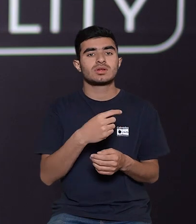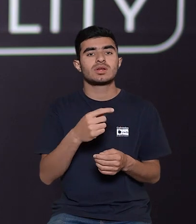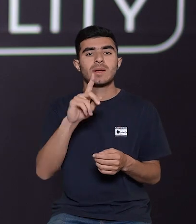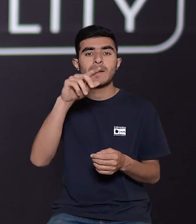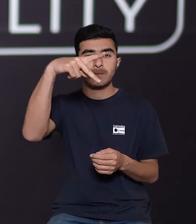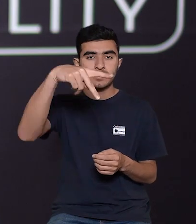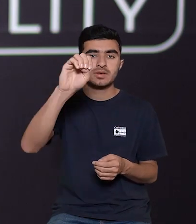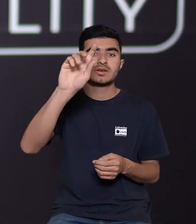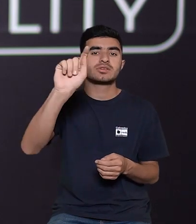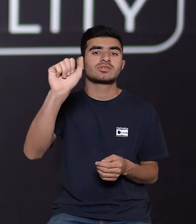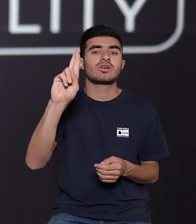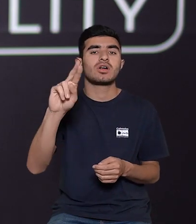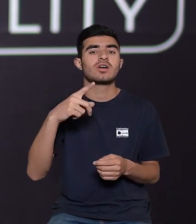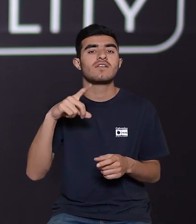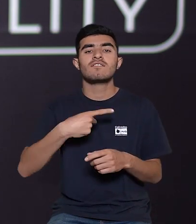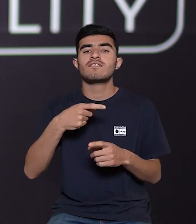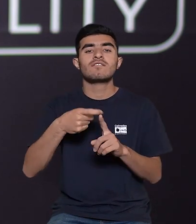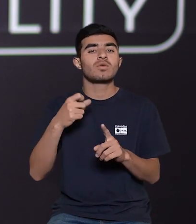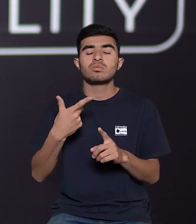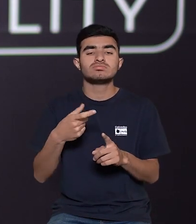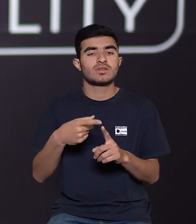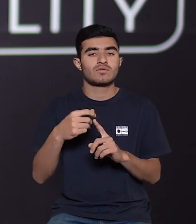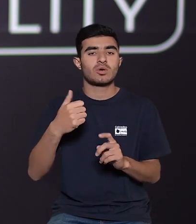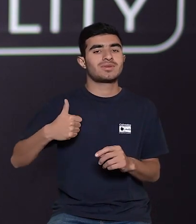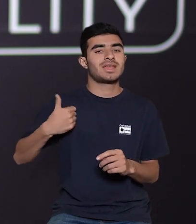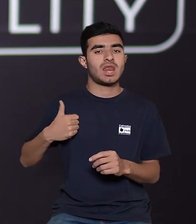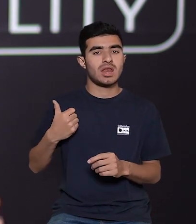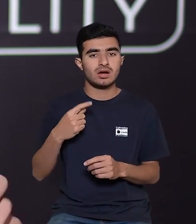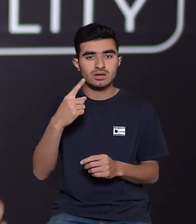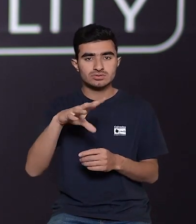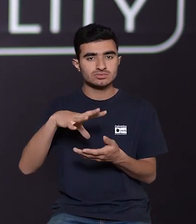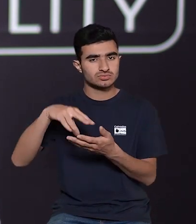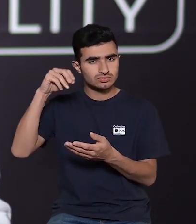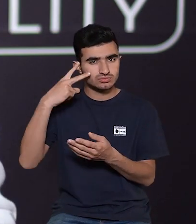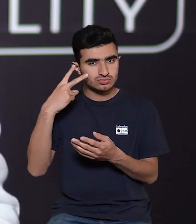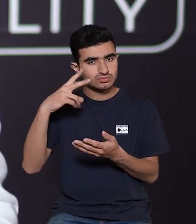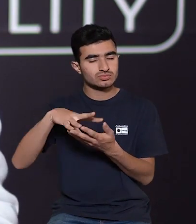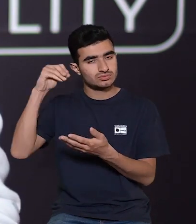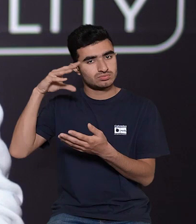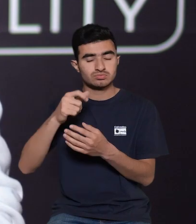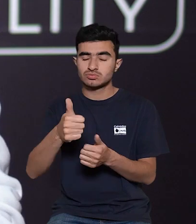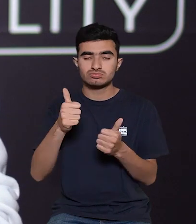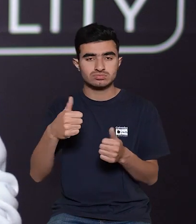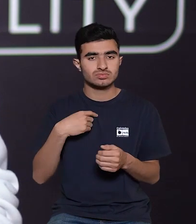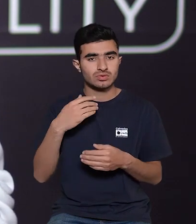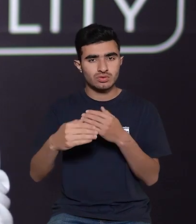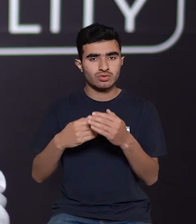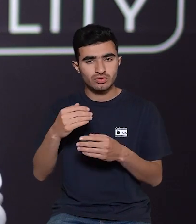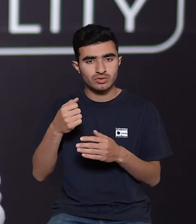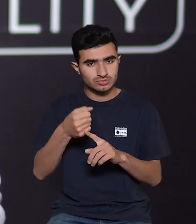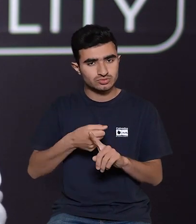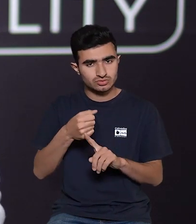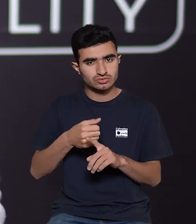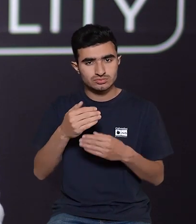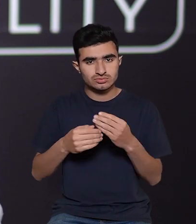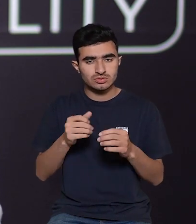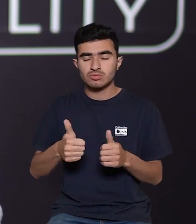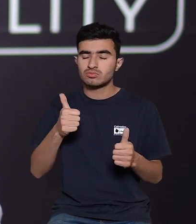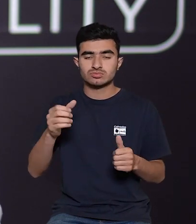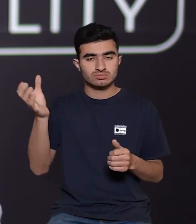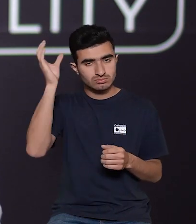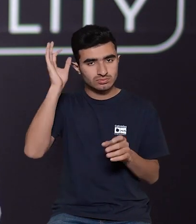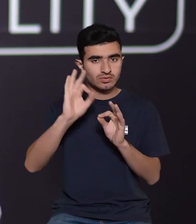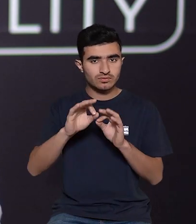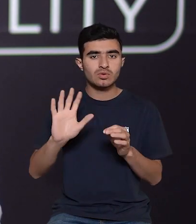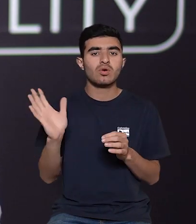my friends helping me and learning from my favorite photographer Peter McKinnon through his YouTube channel and other photographers.